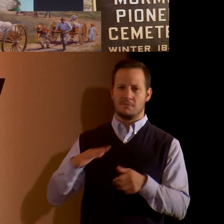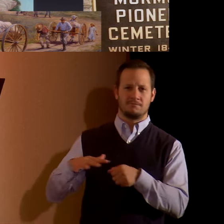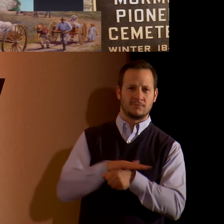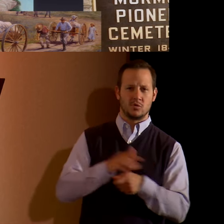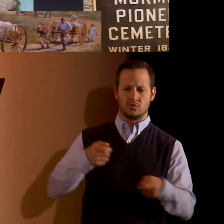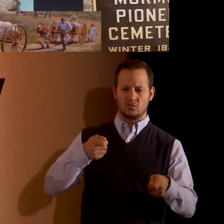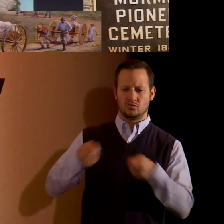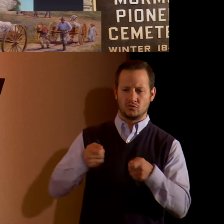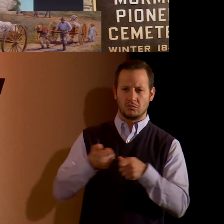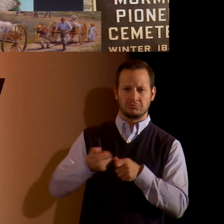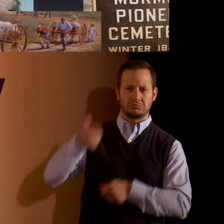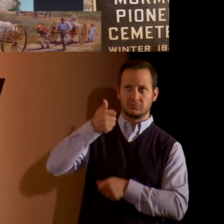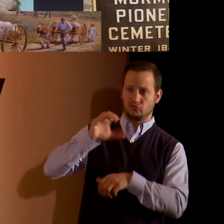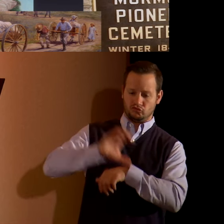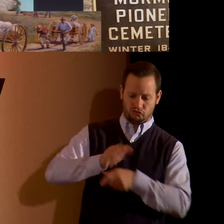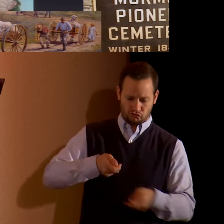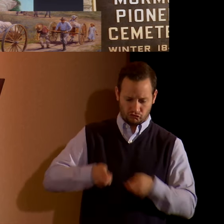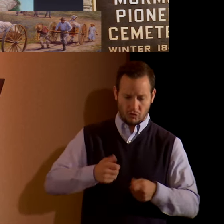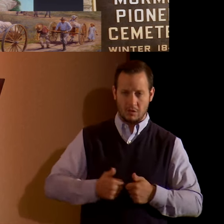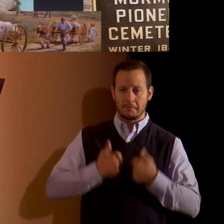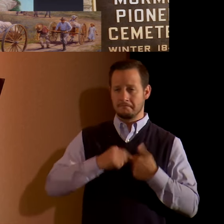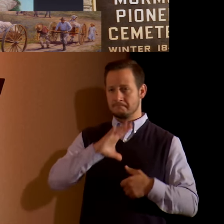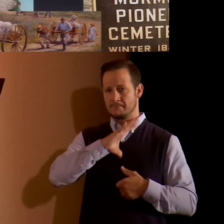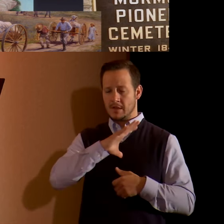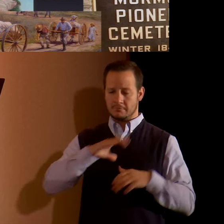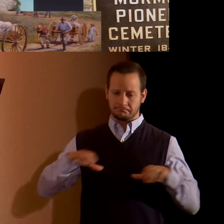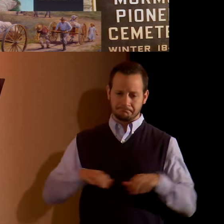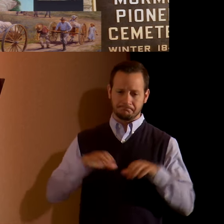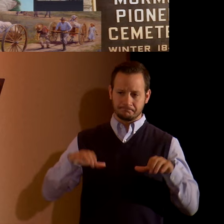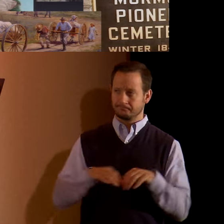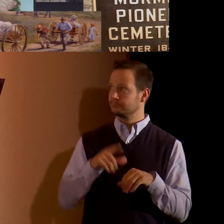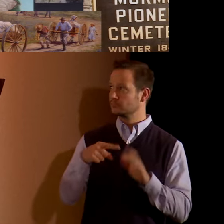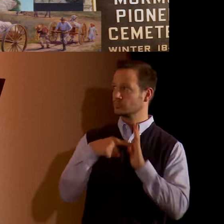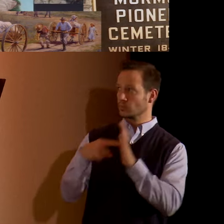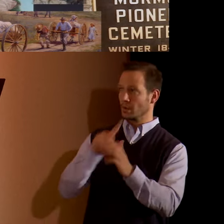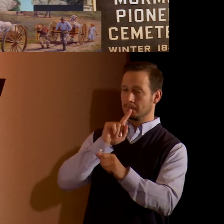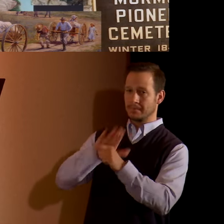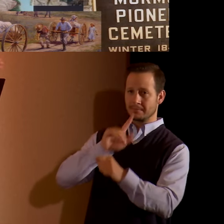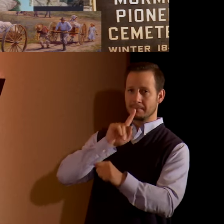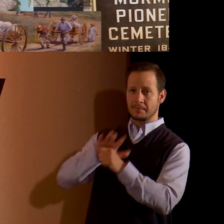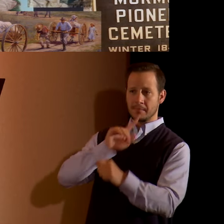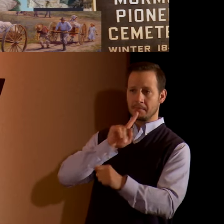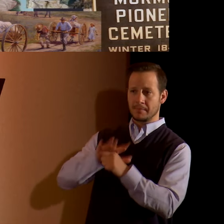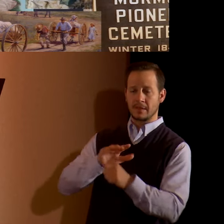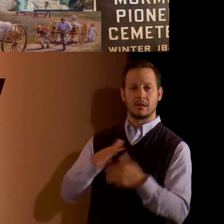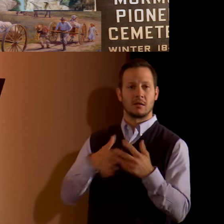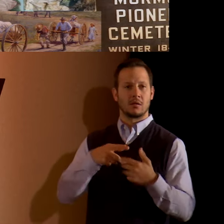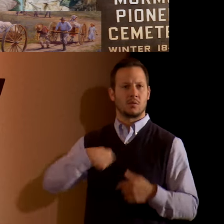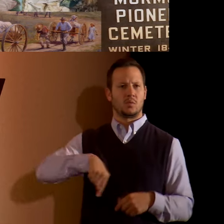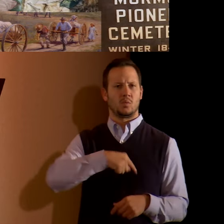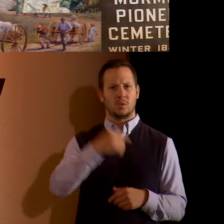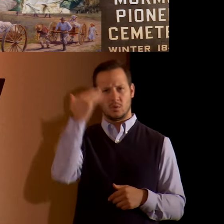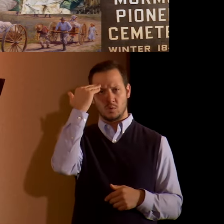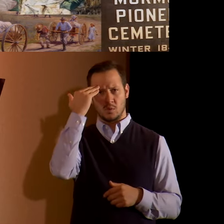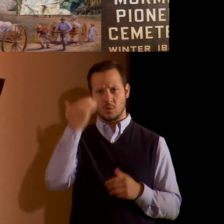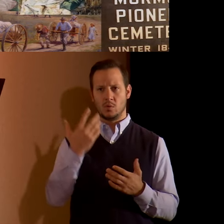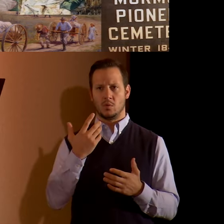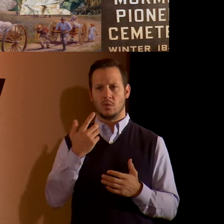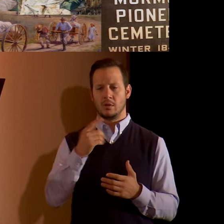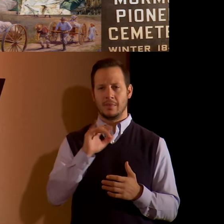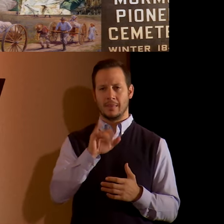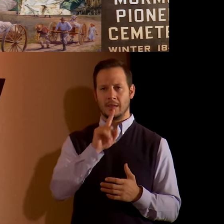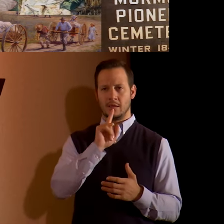at the hands of their church. They made all these demonstrations of commitment, even though we know with psychological